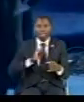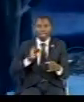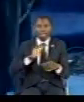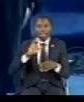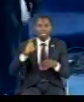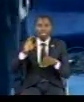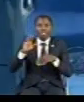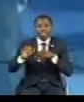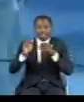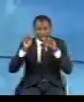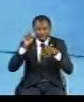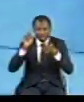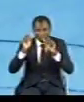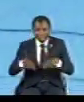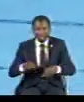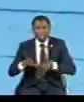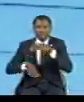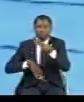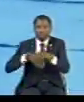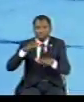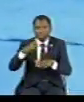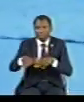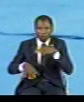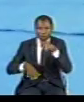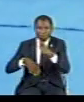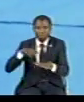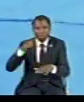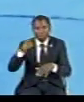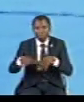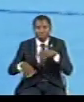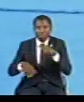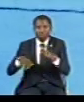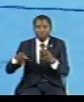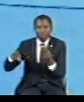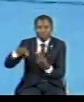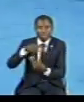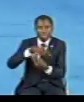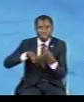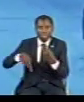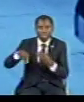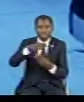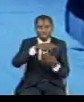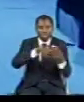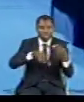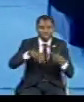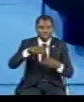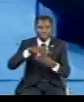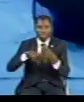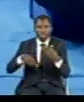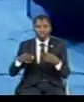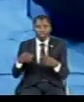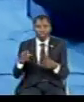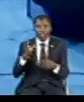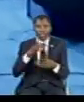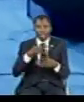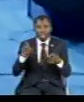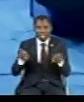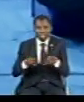Ahead. Go ahead. I walk around. Go ahead. Go I walk. Ahead. As I'm